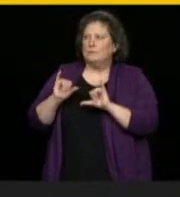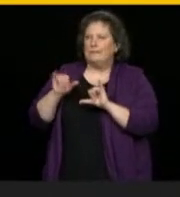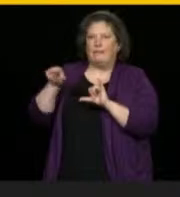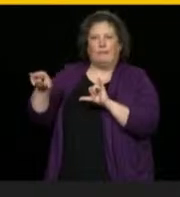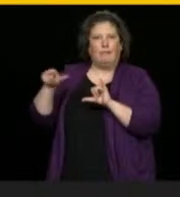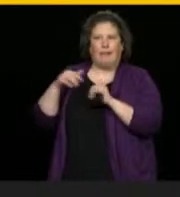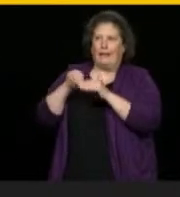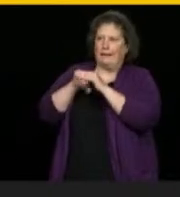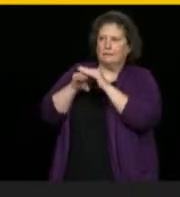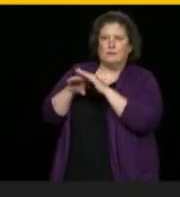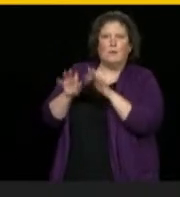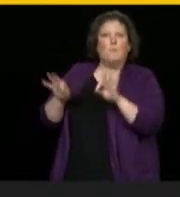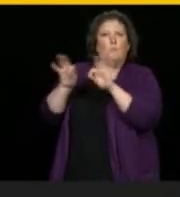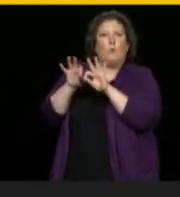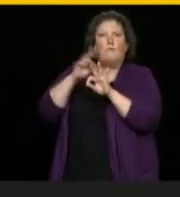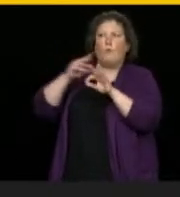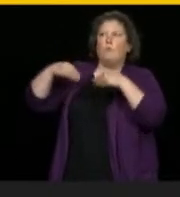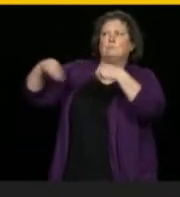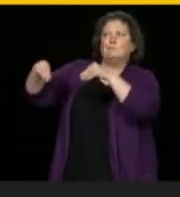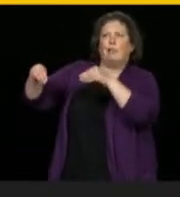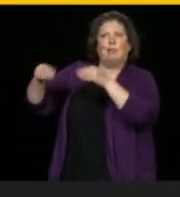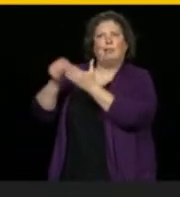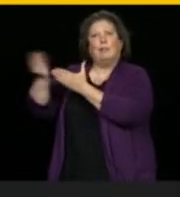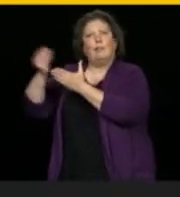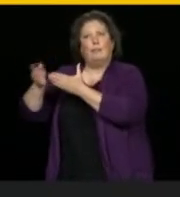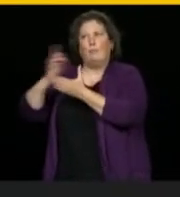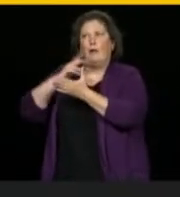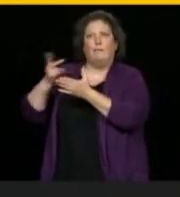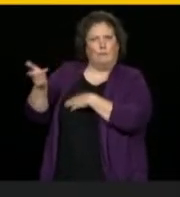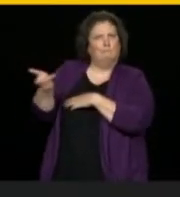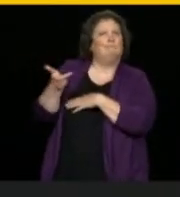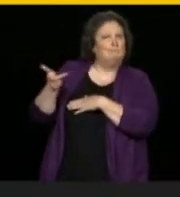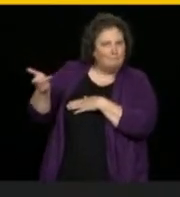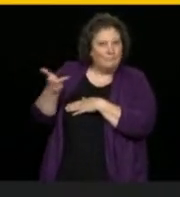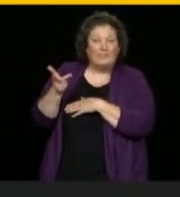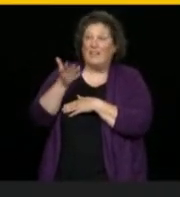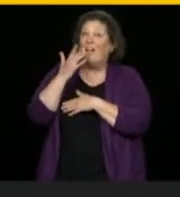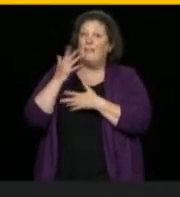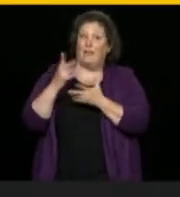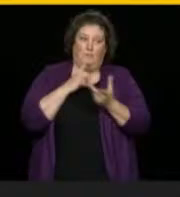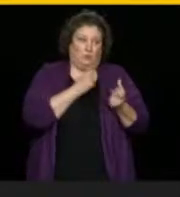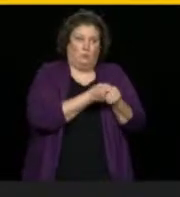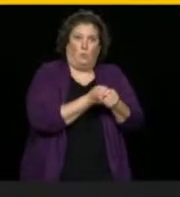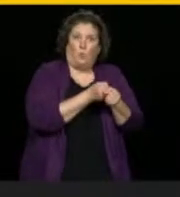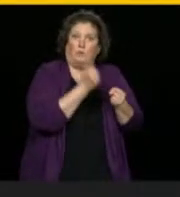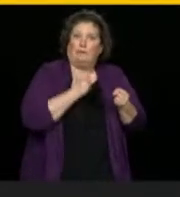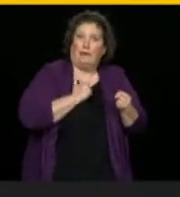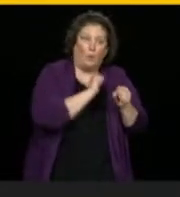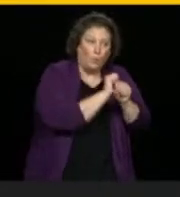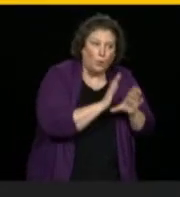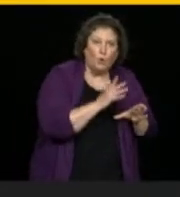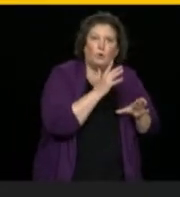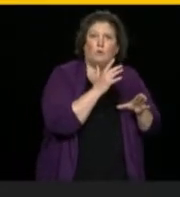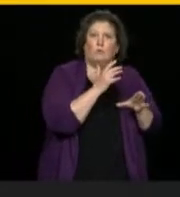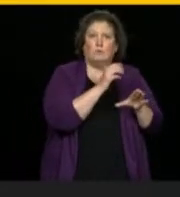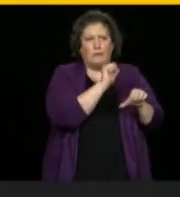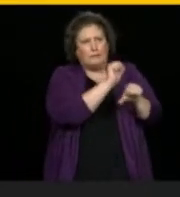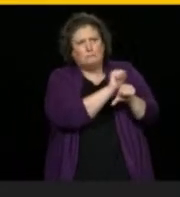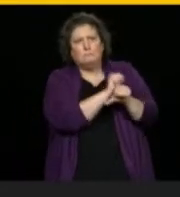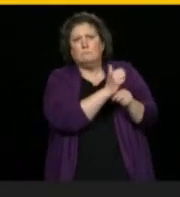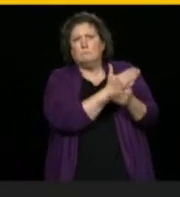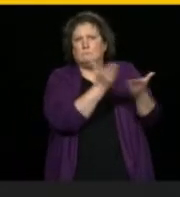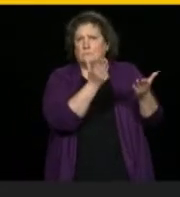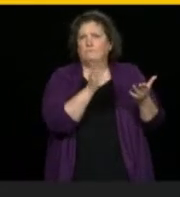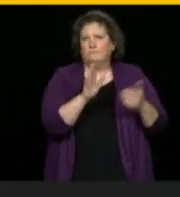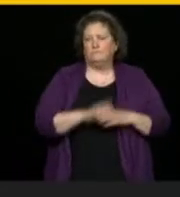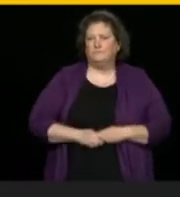And this is good for Canadian workers and Canadian jobs right across the country. I wonder if I could just ask you to... At the same time, we